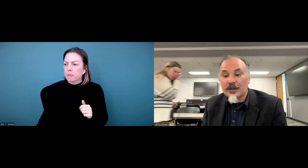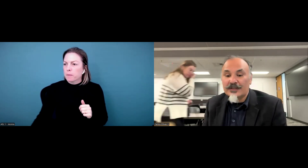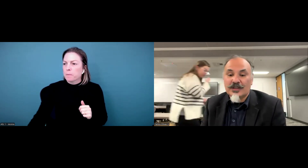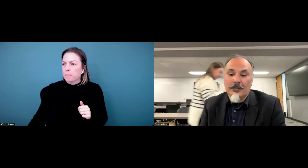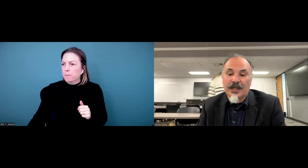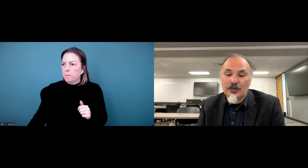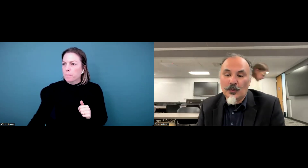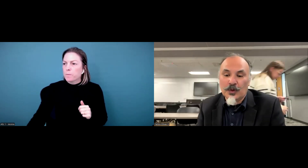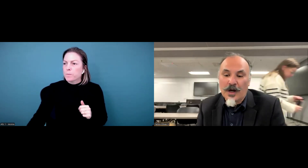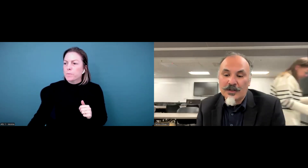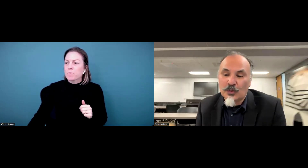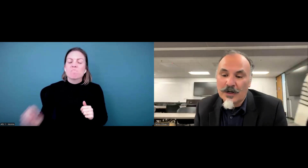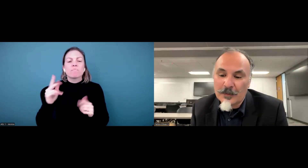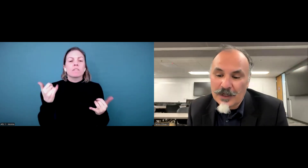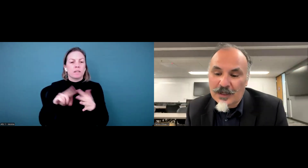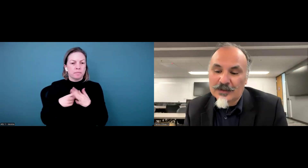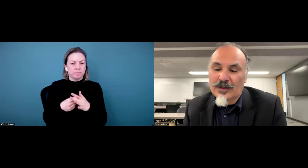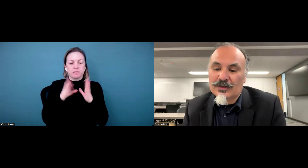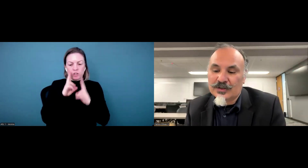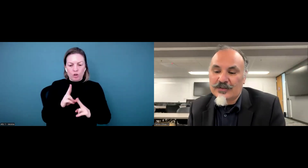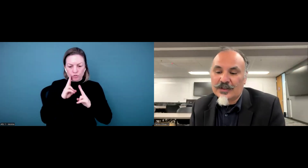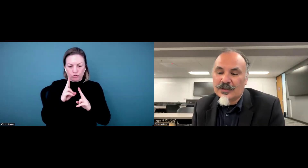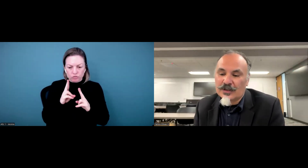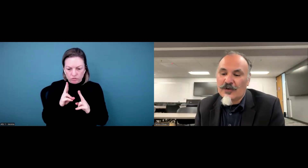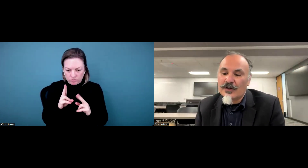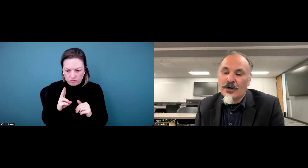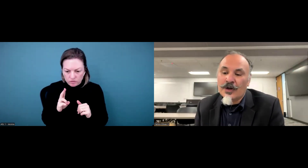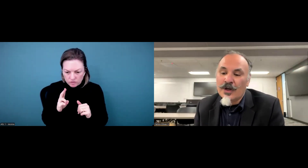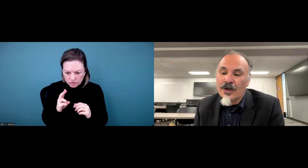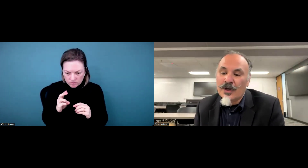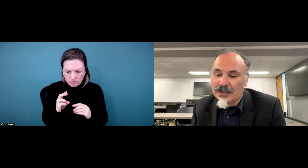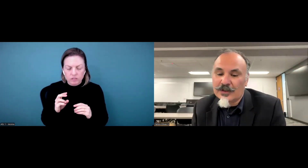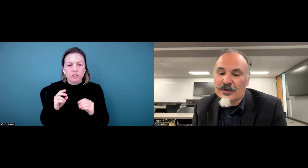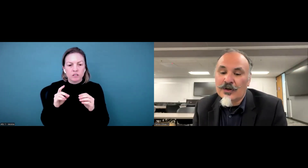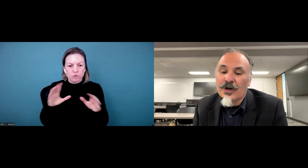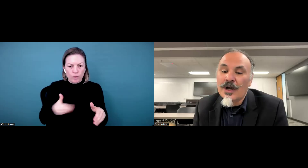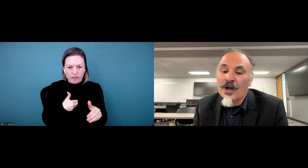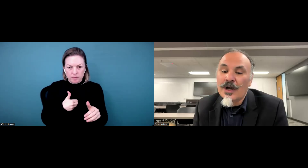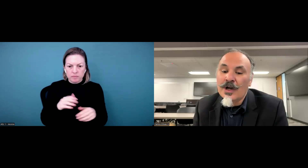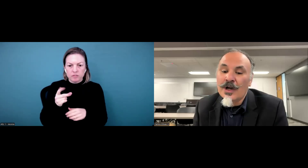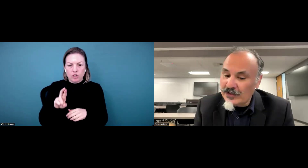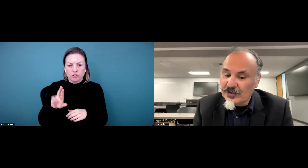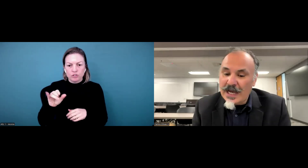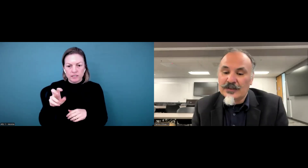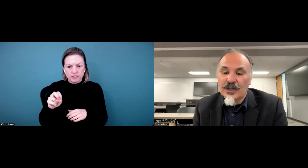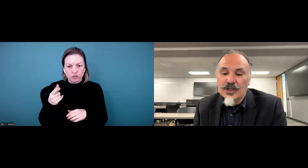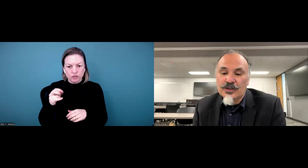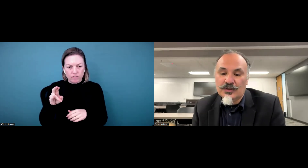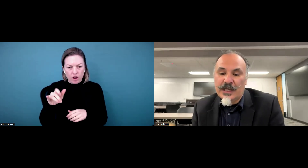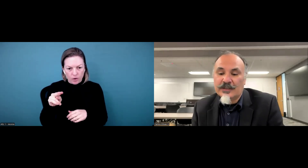So let's begin. We're honored to welcome Dr. Jason Garvano, Associate Clinical Professor